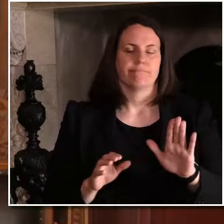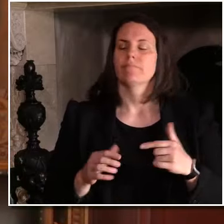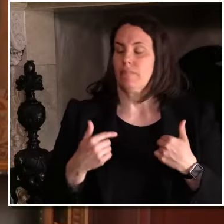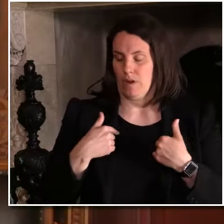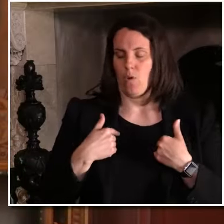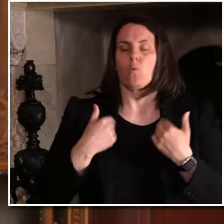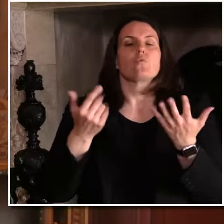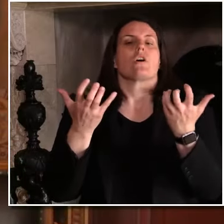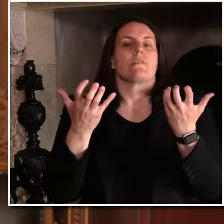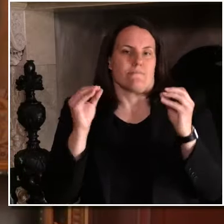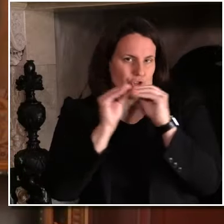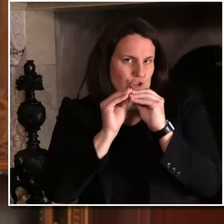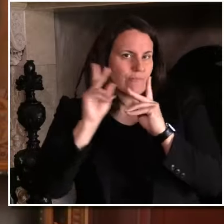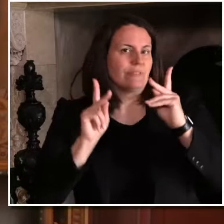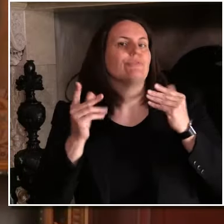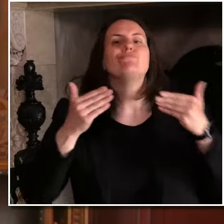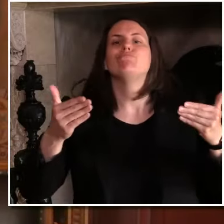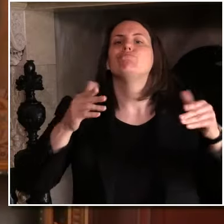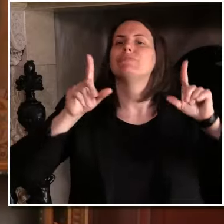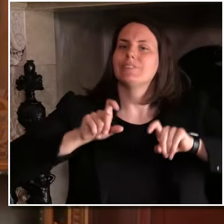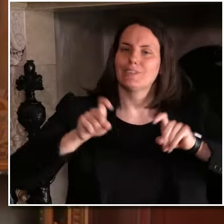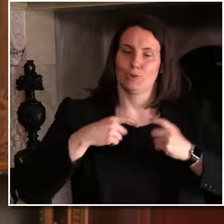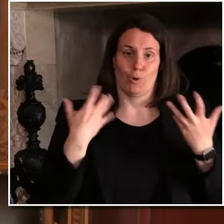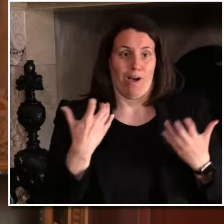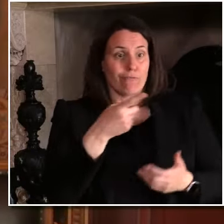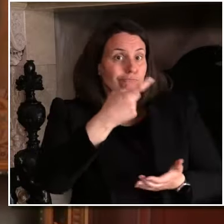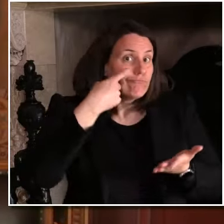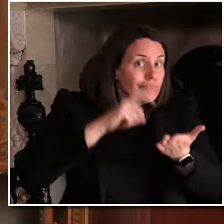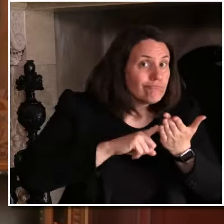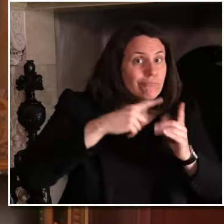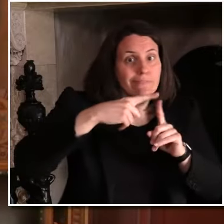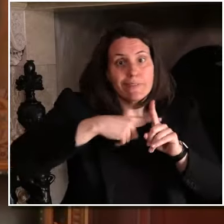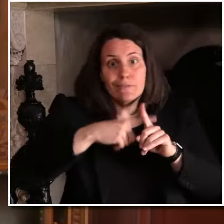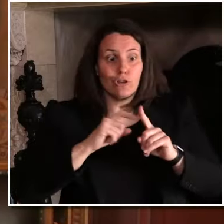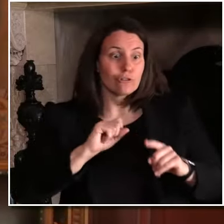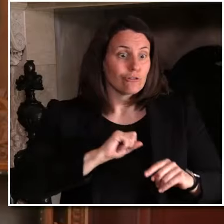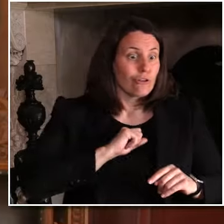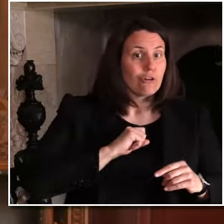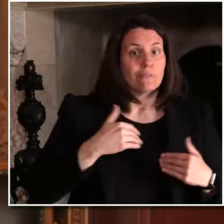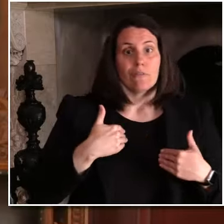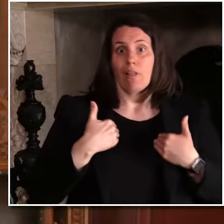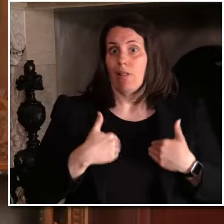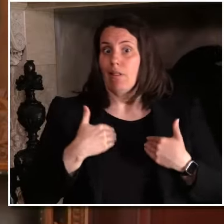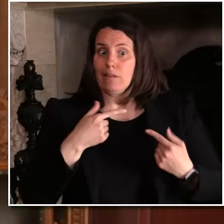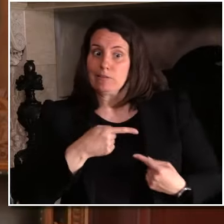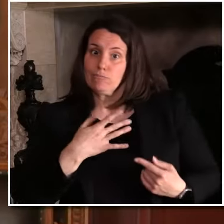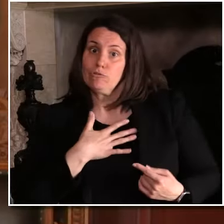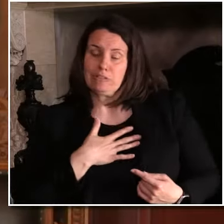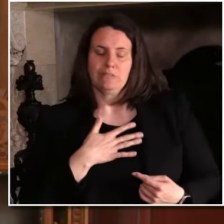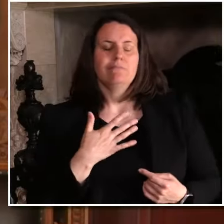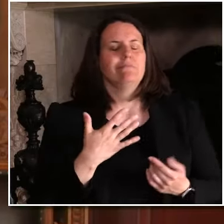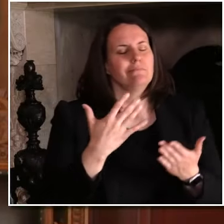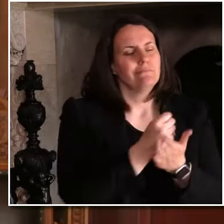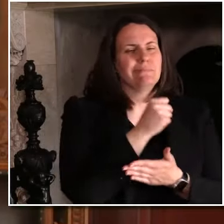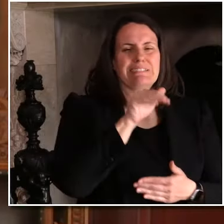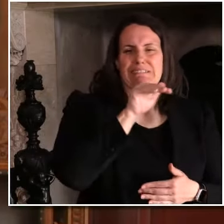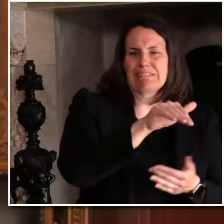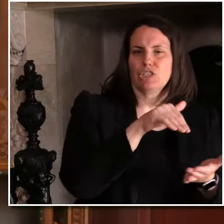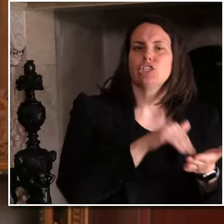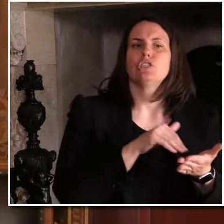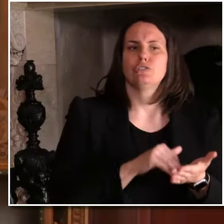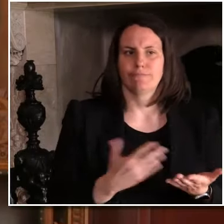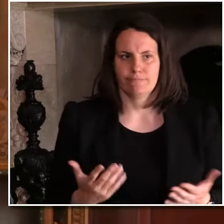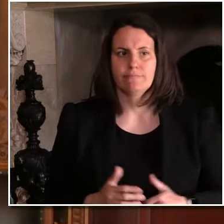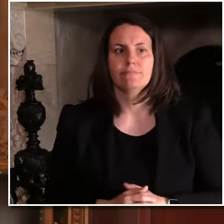where we really try to, as the governor was saying, move into the next phase where we're really trying to contain it well. We need those data. We need to test